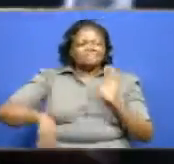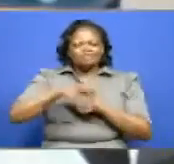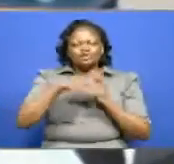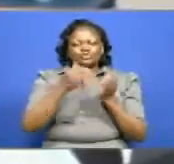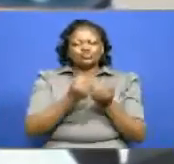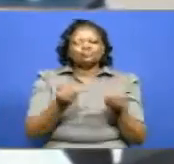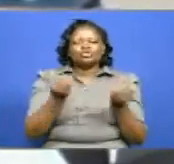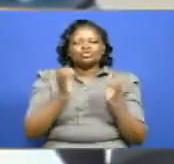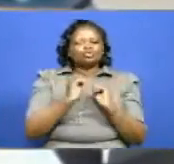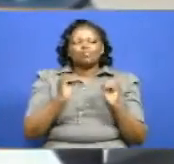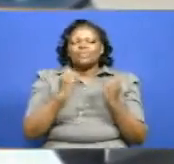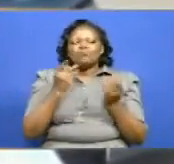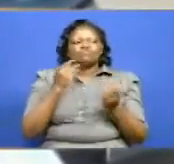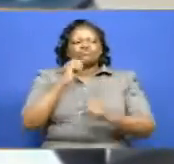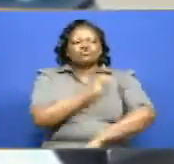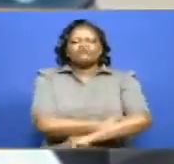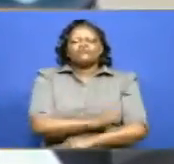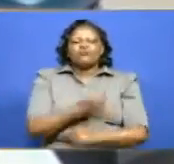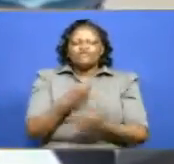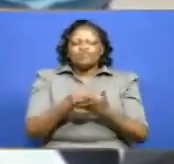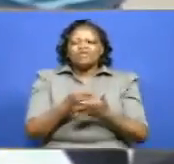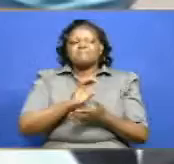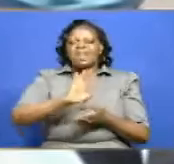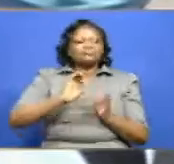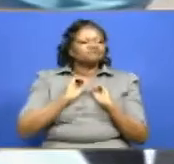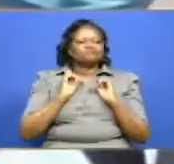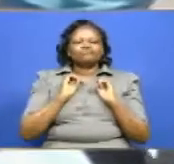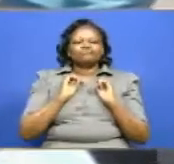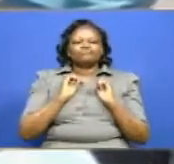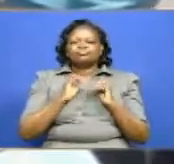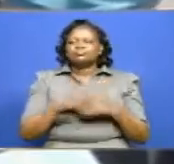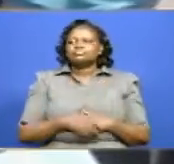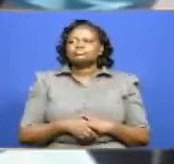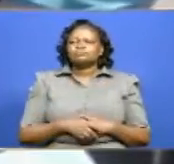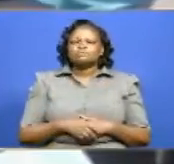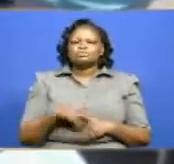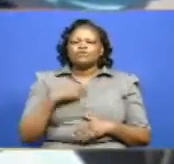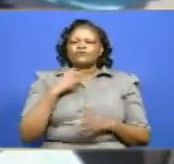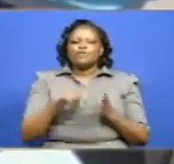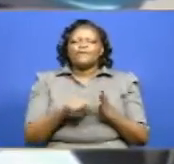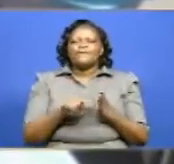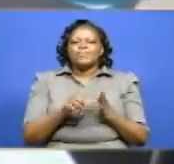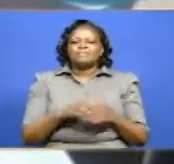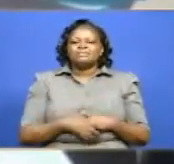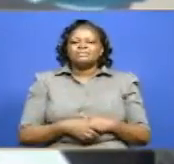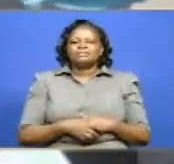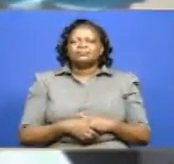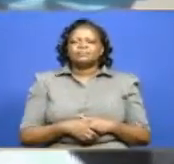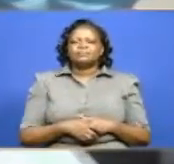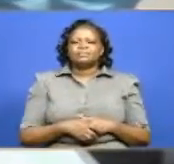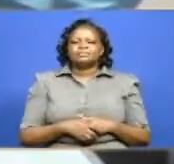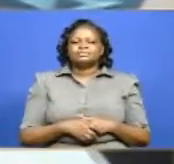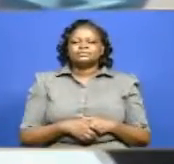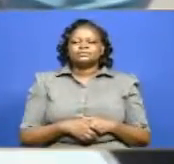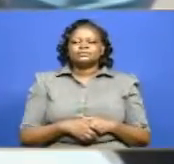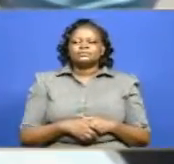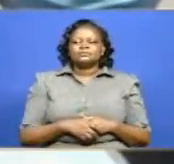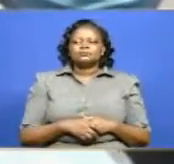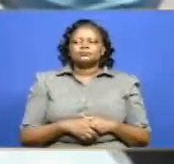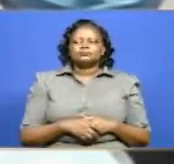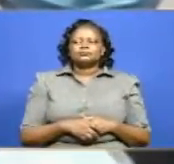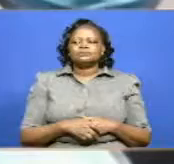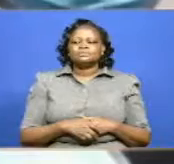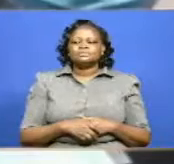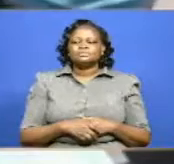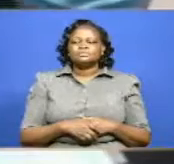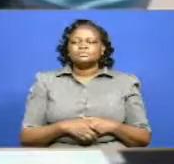arrears. I don't want to hear that any parent has been sent home of any form of money, because even for the examination children, the government